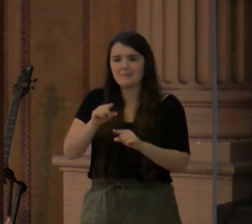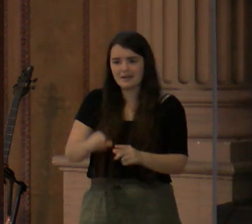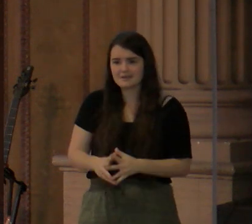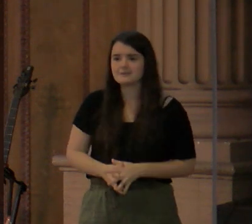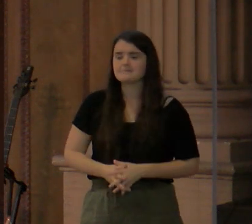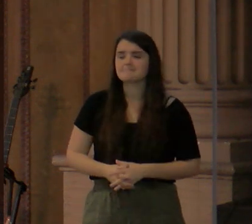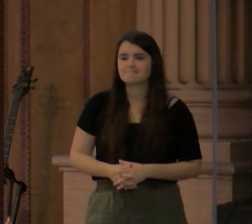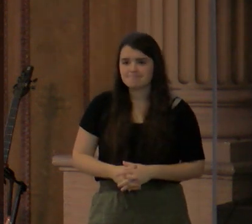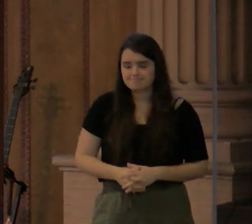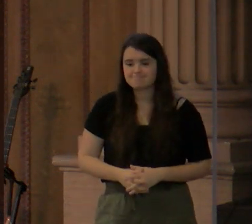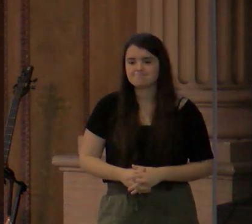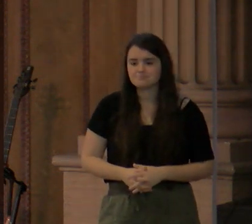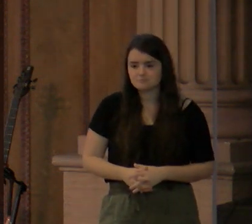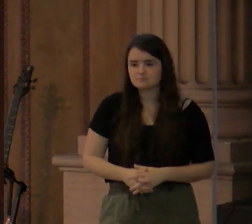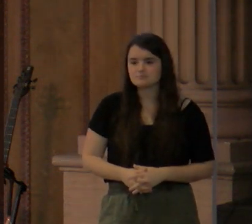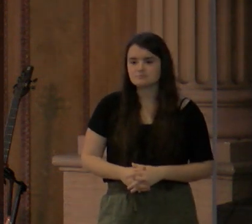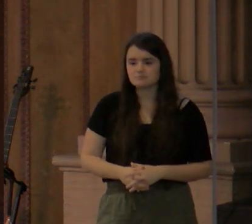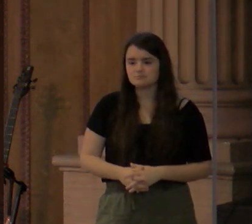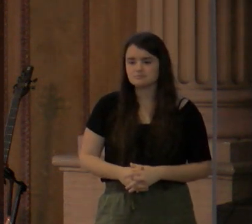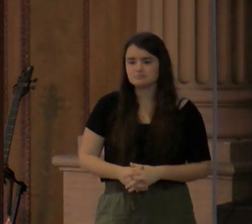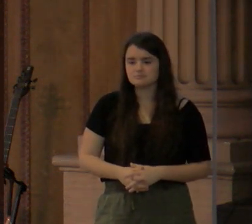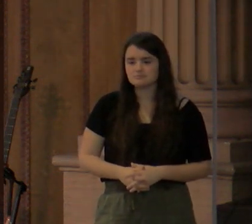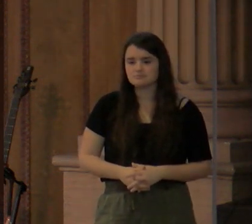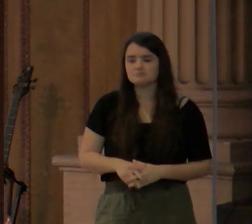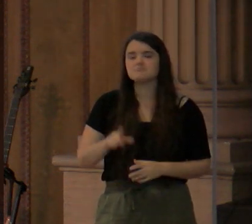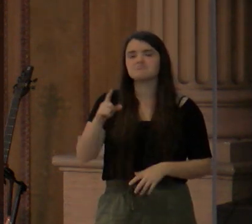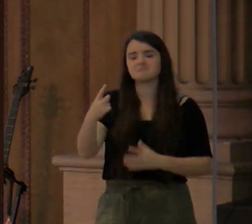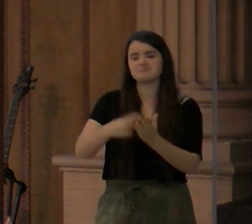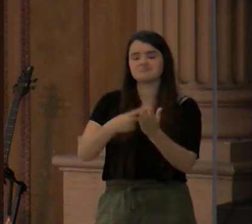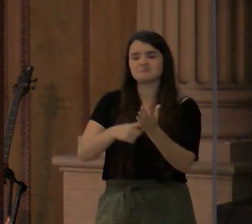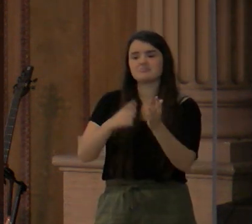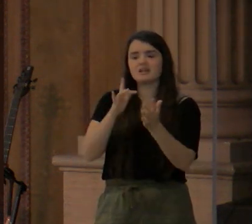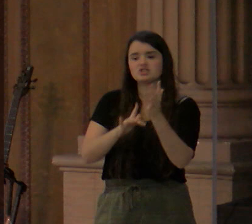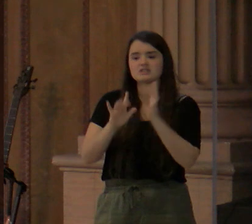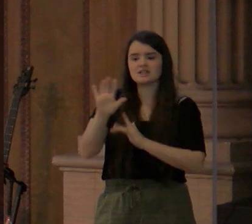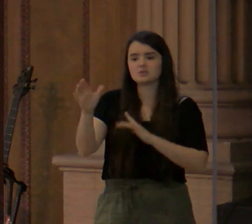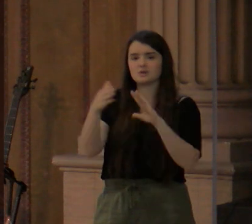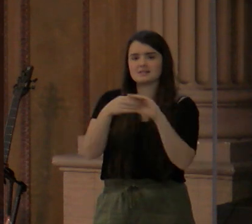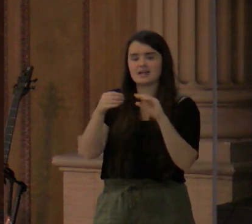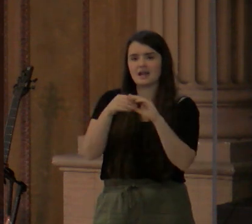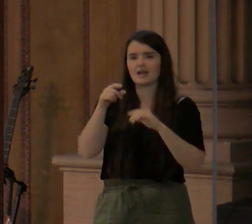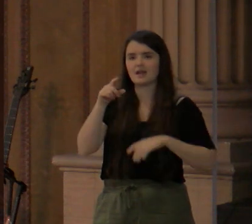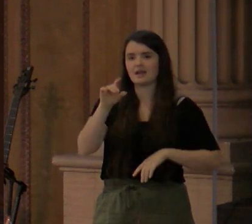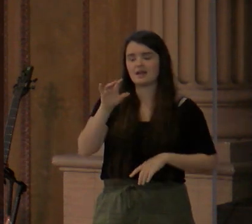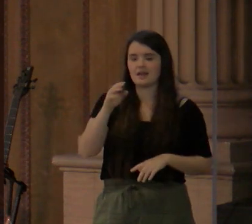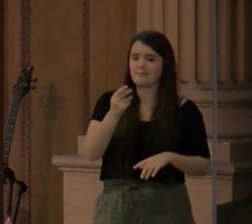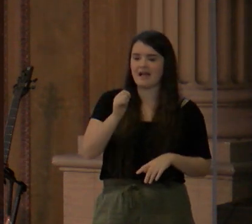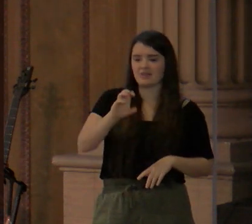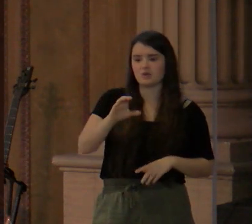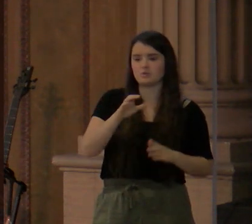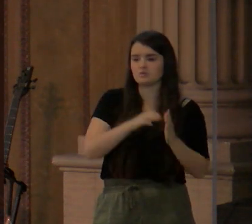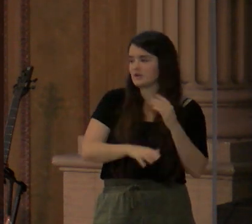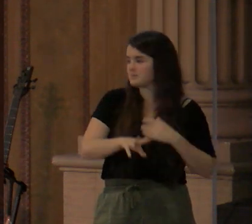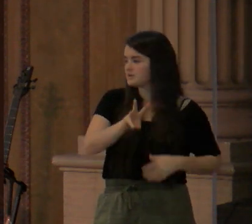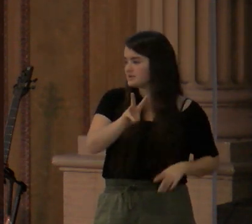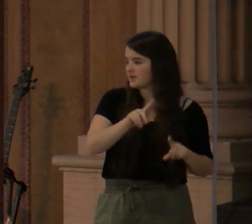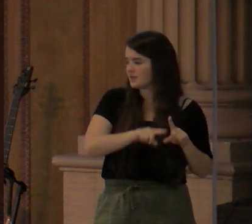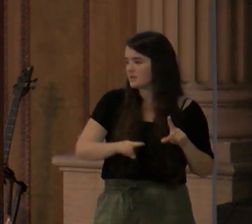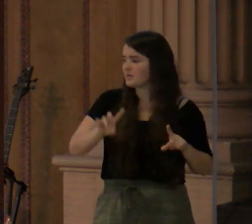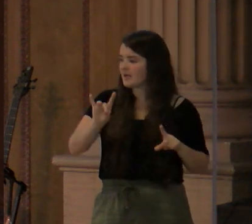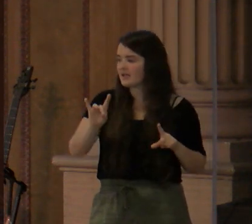that sets Christians apart from those who don't believe. Jesus says things again and again, like in Matthew 6, 8, where he says, do not be like them.